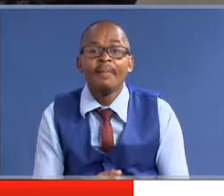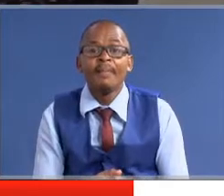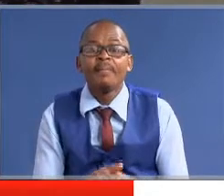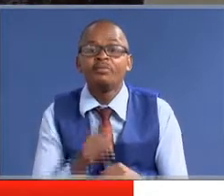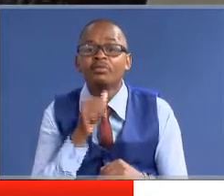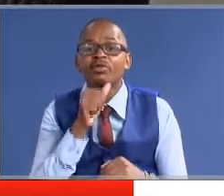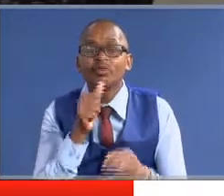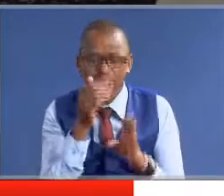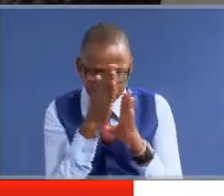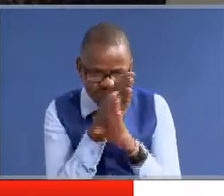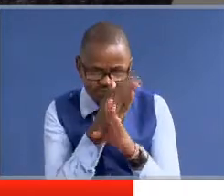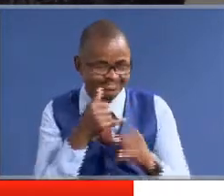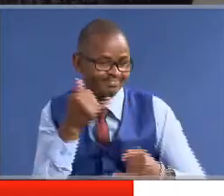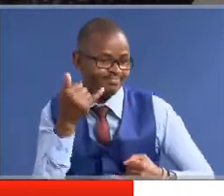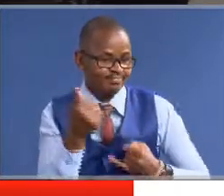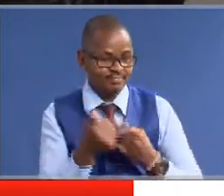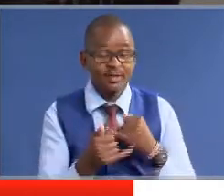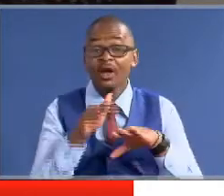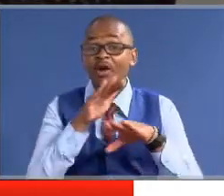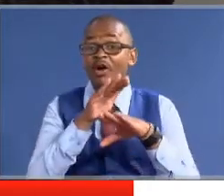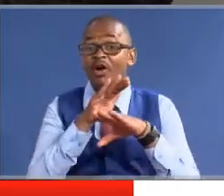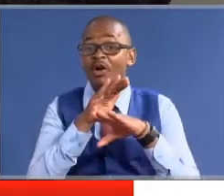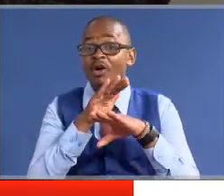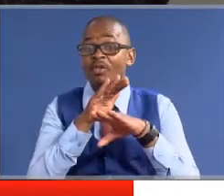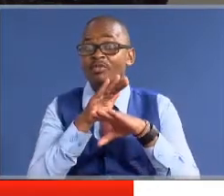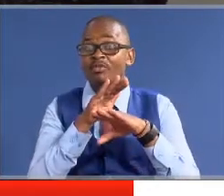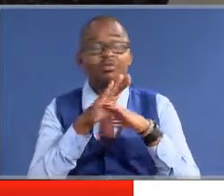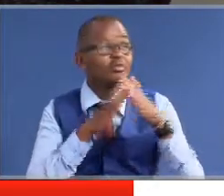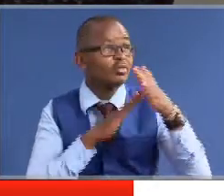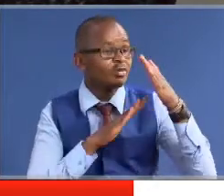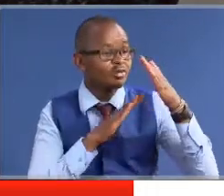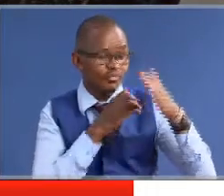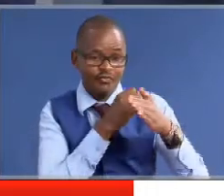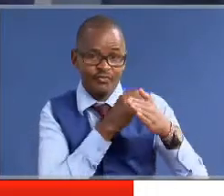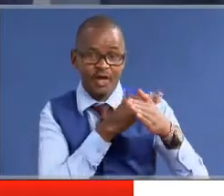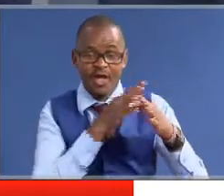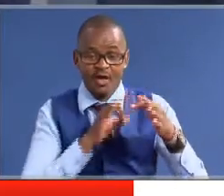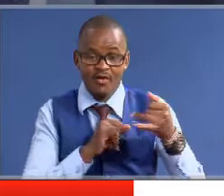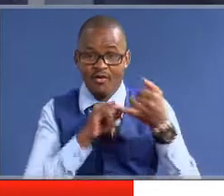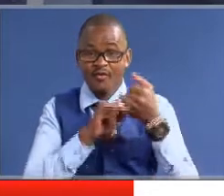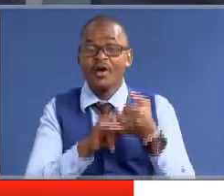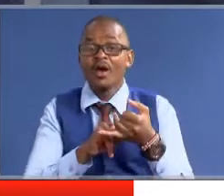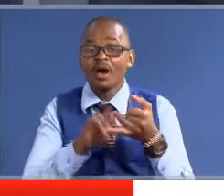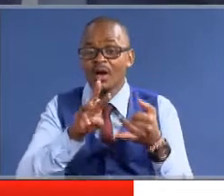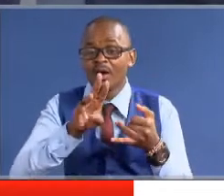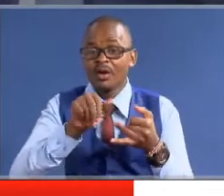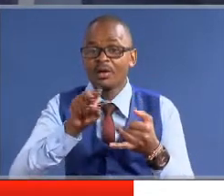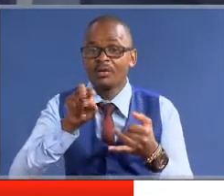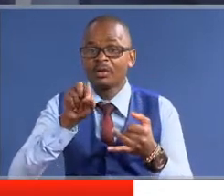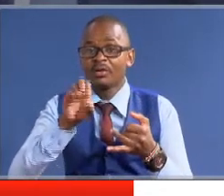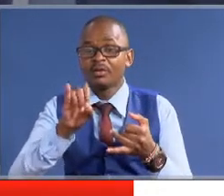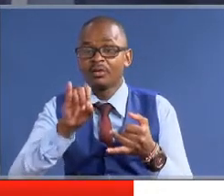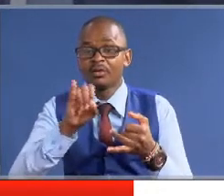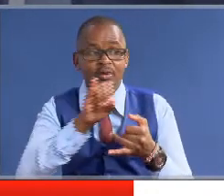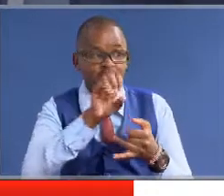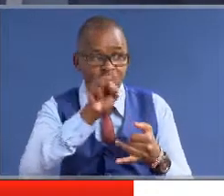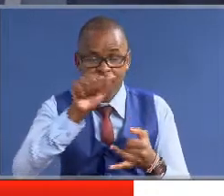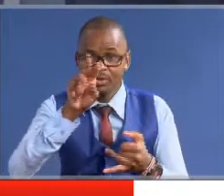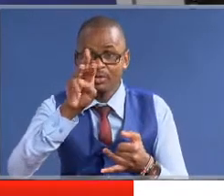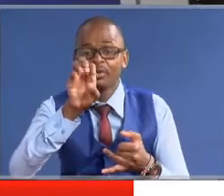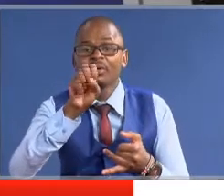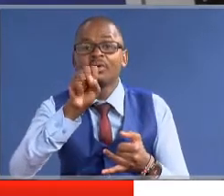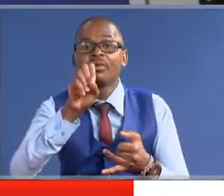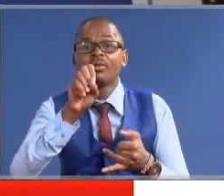could not hide his joy for having a God-fearing family. His wife, Elizabeth Wangui, and two sons, Samson and